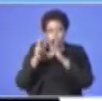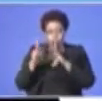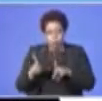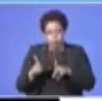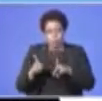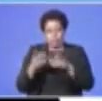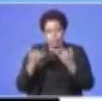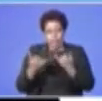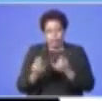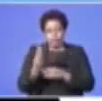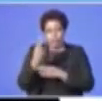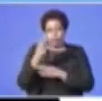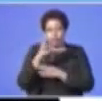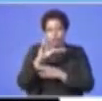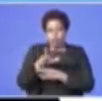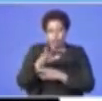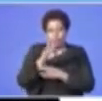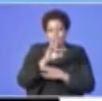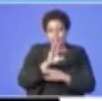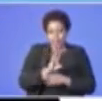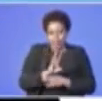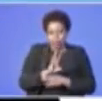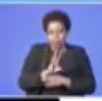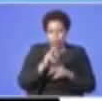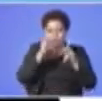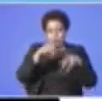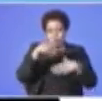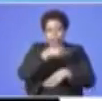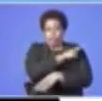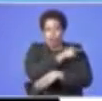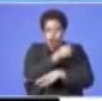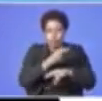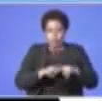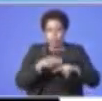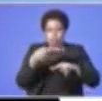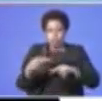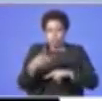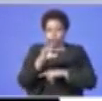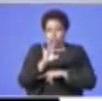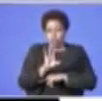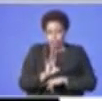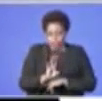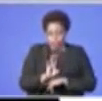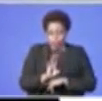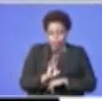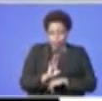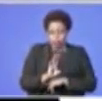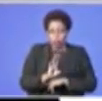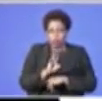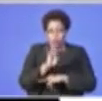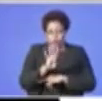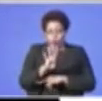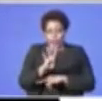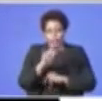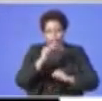to 37. The number of hospitalized cases down to 7 with 44 active cases.